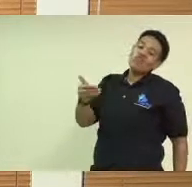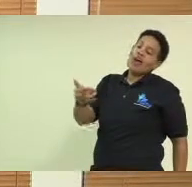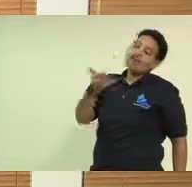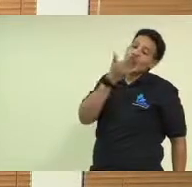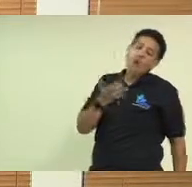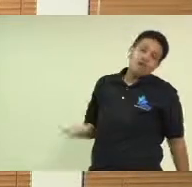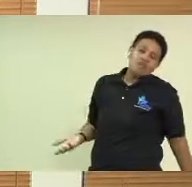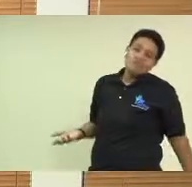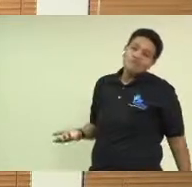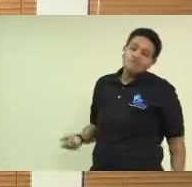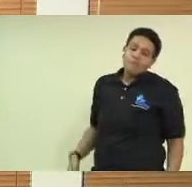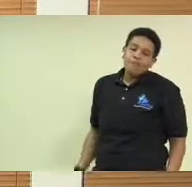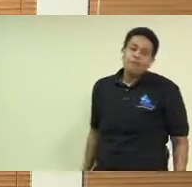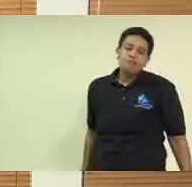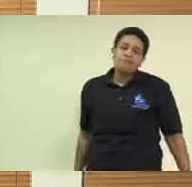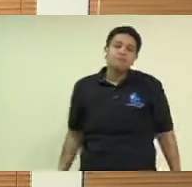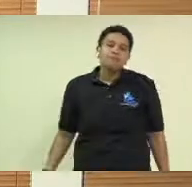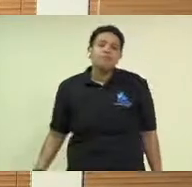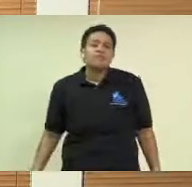direction. CMO?